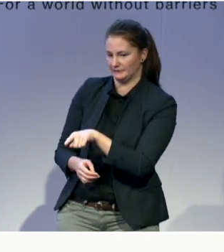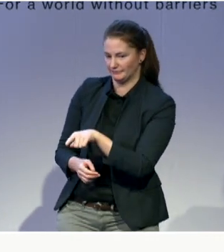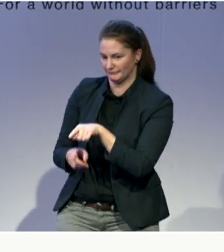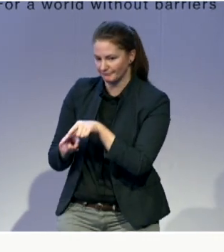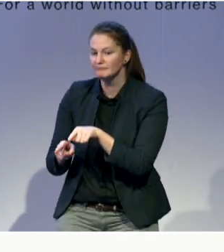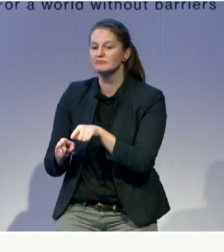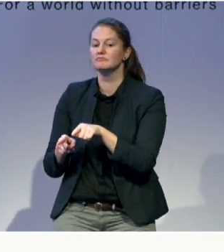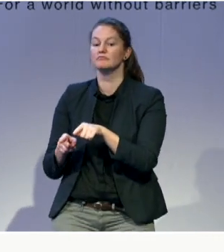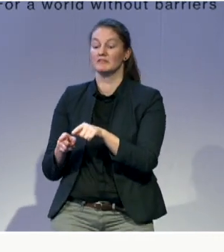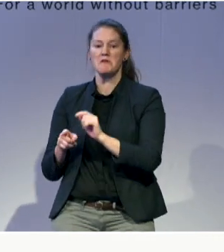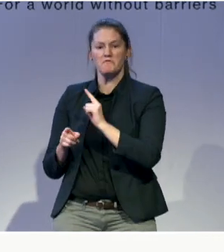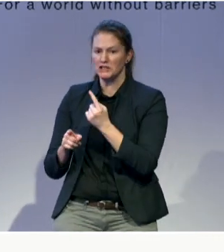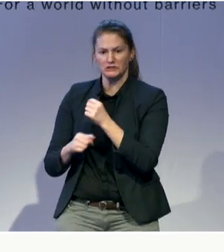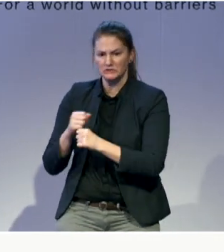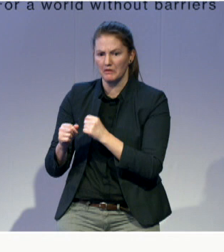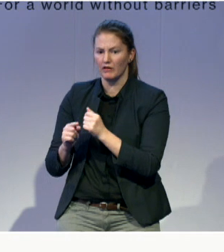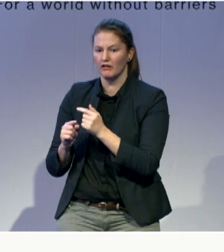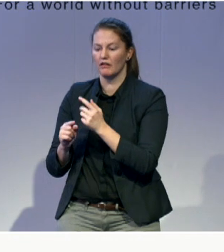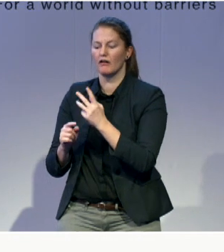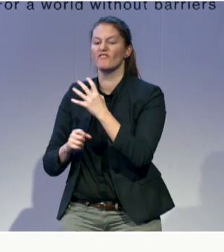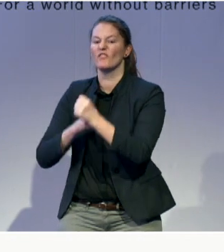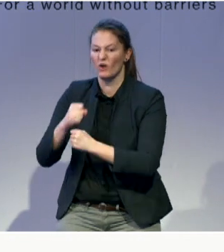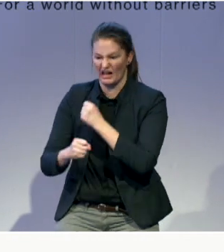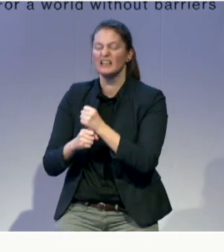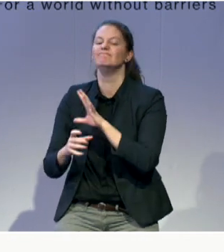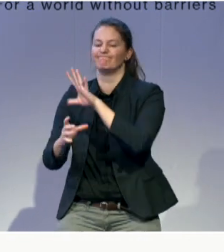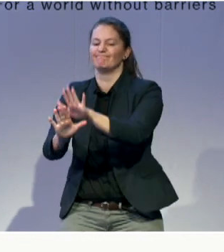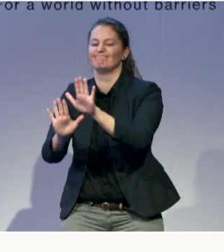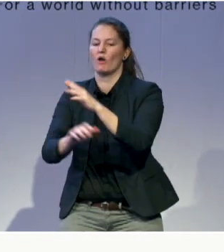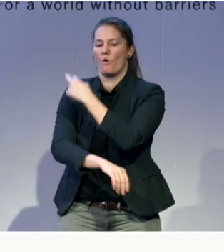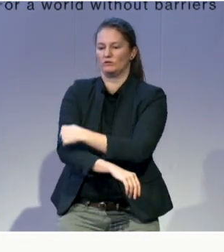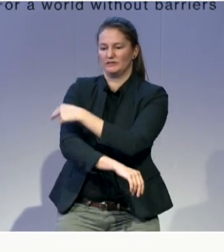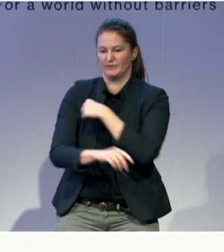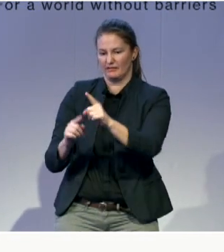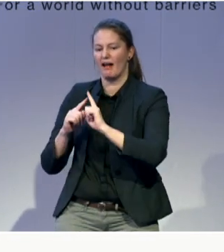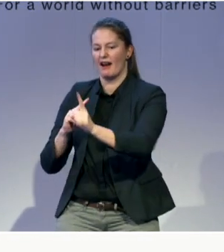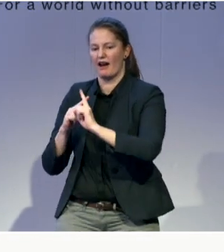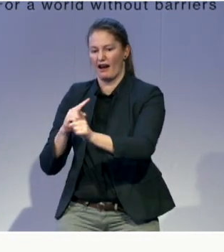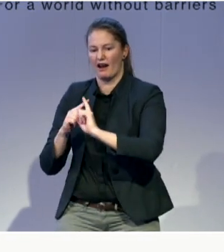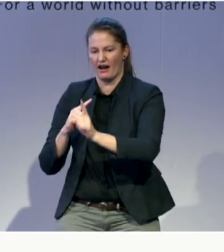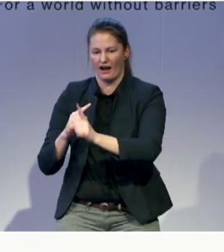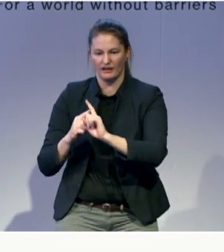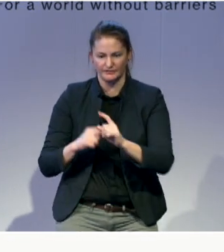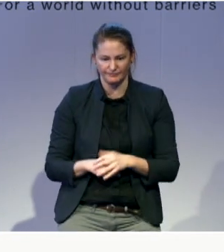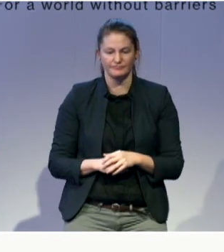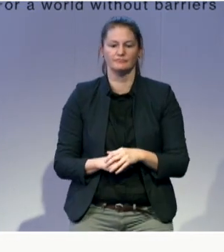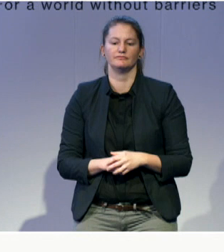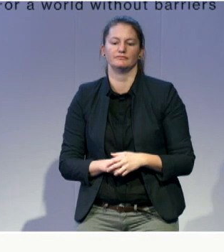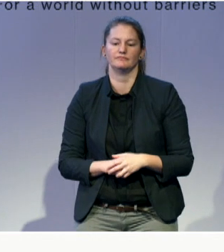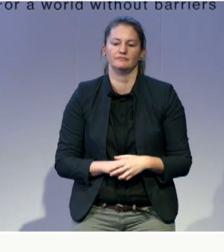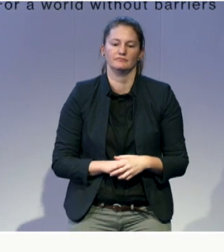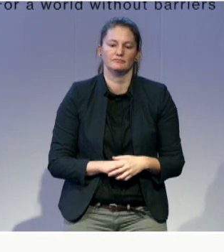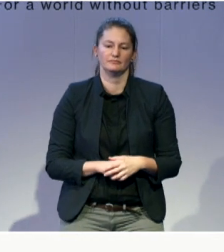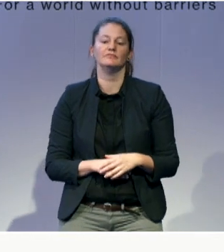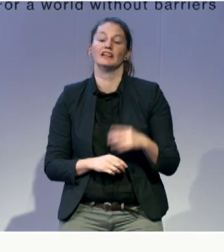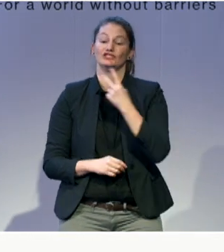physical health. And yet every day I get up, and that daughter of mine reminds me that I must be the